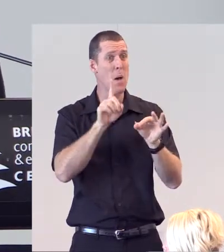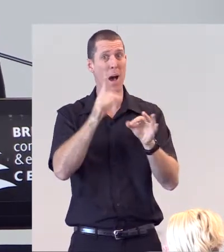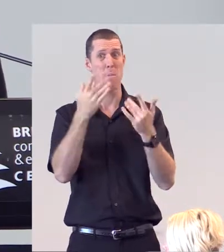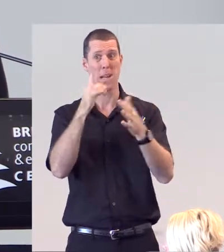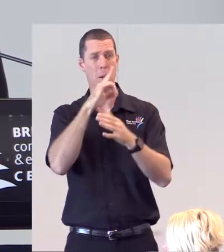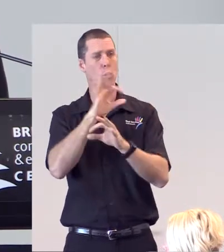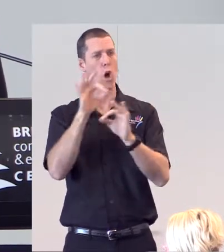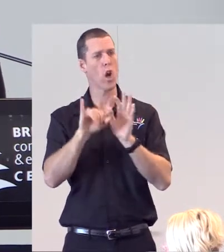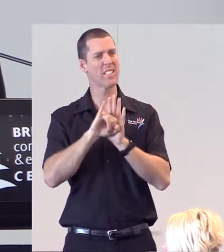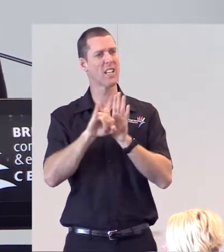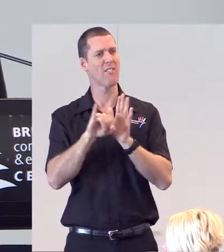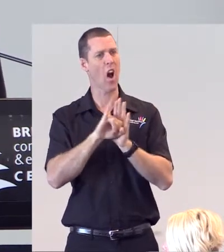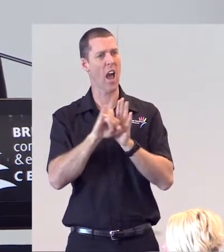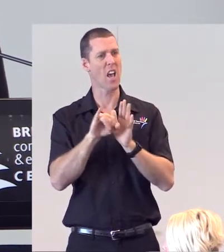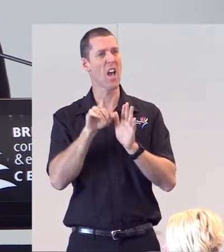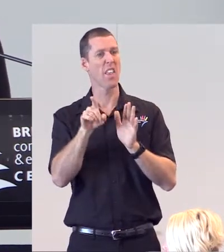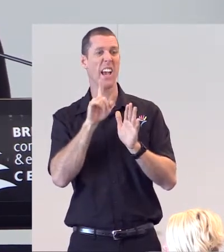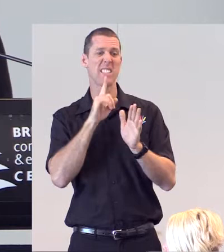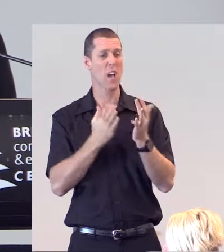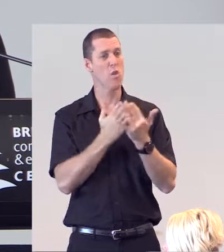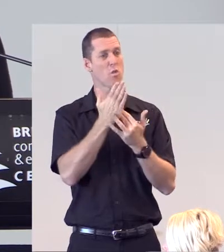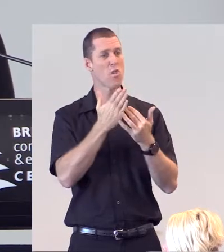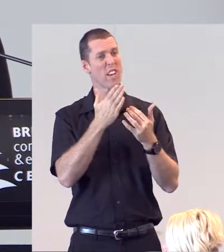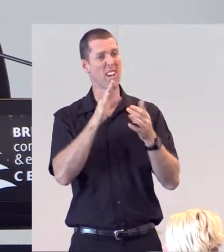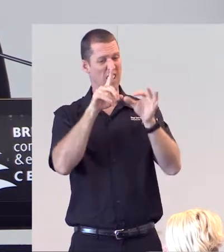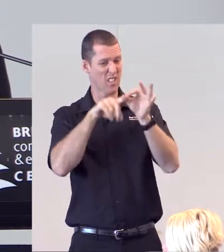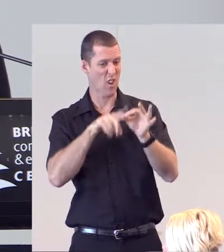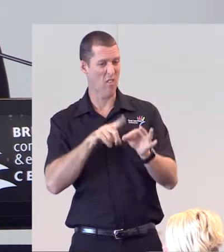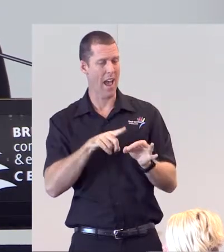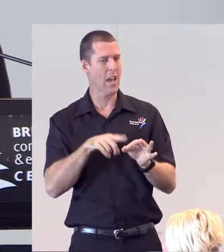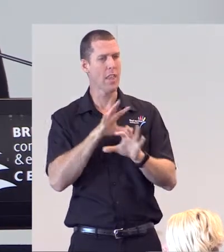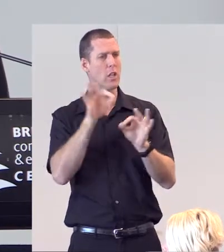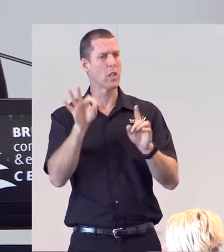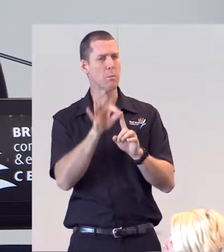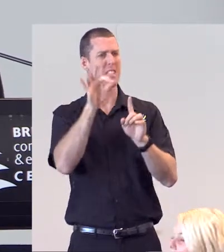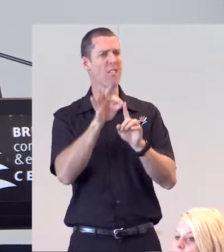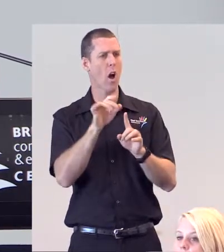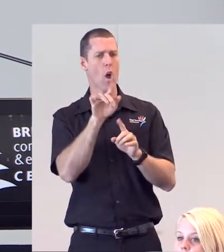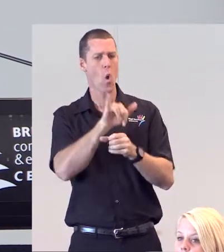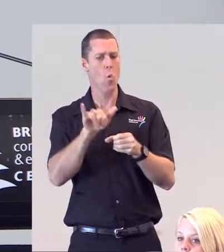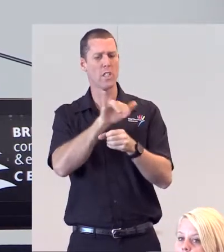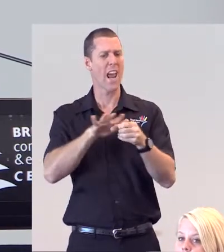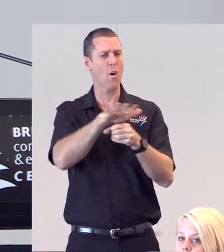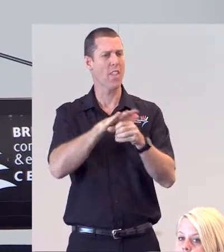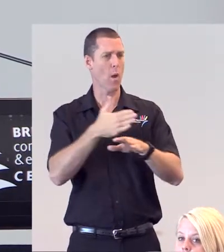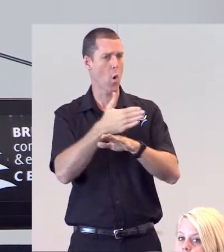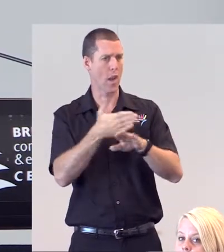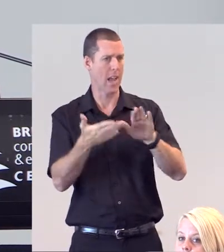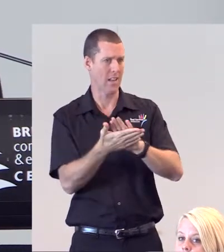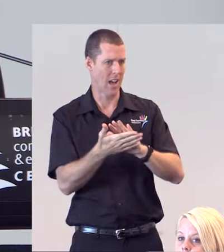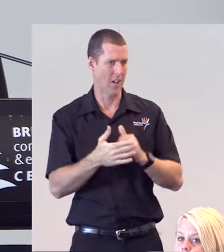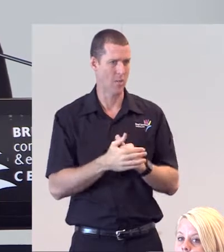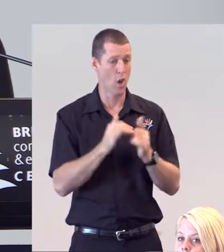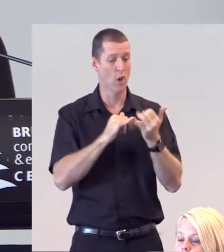self-identify through labour force surveys or through the census data, it doesn't actually specify which sector they are working in. So